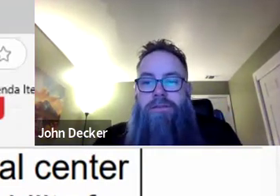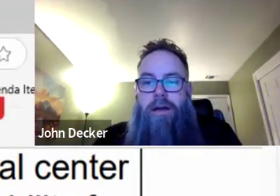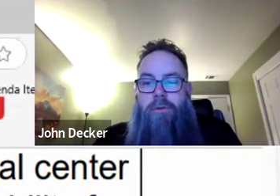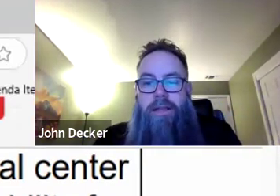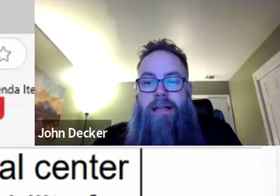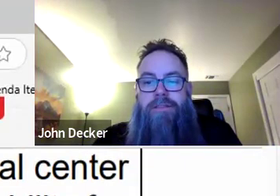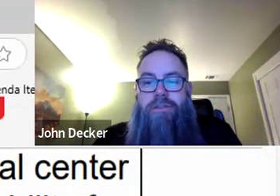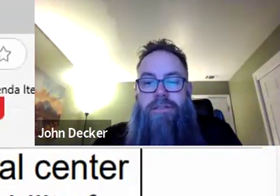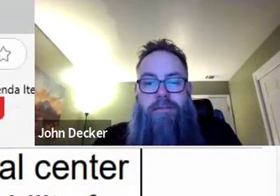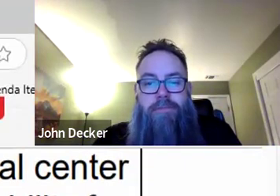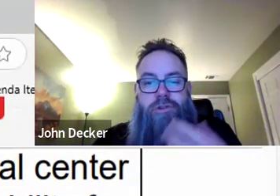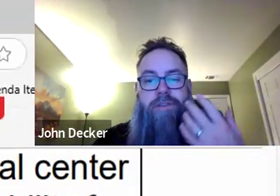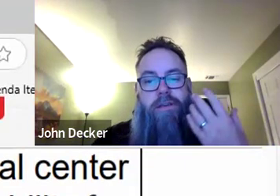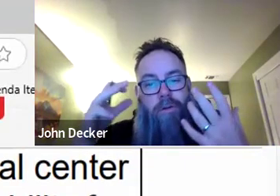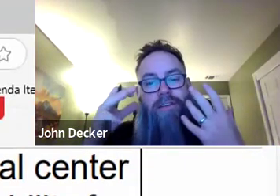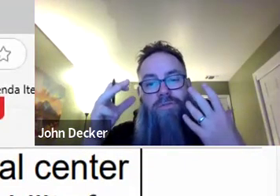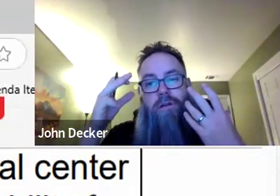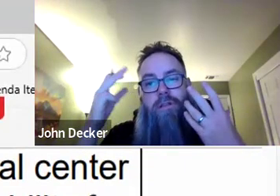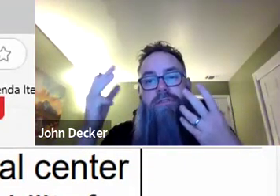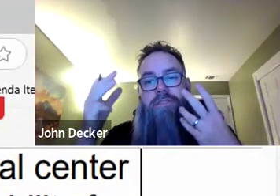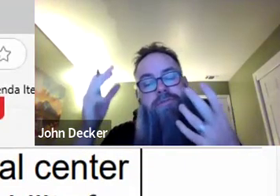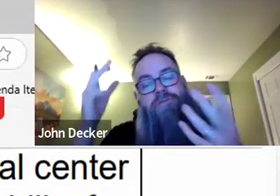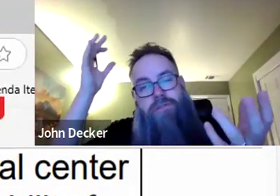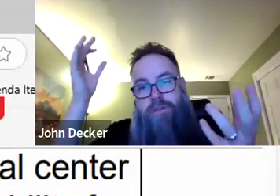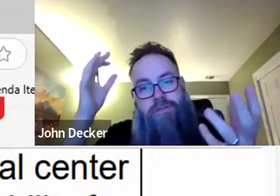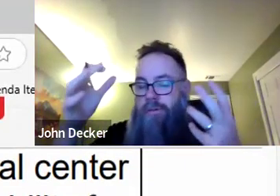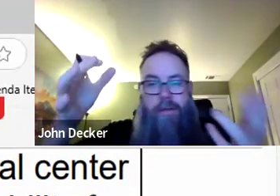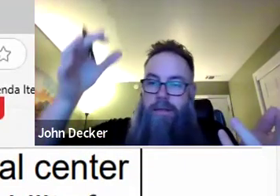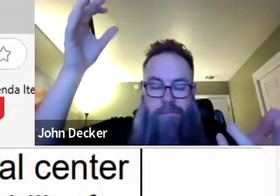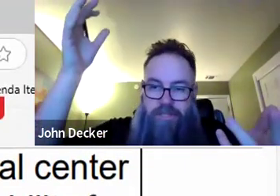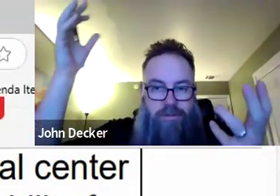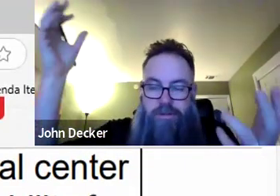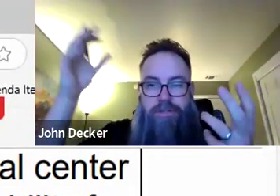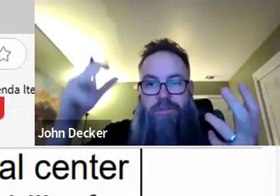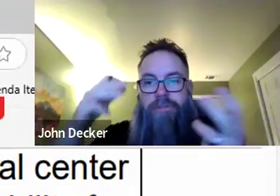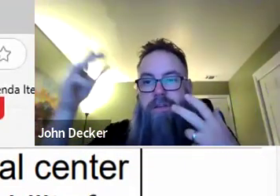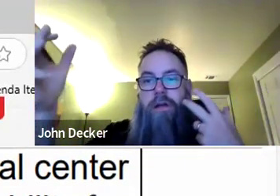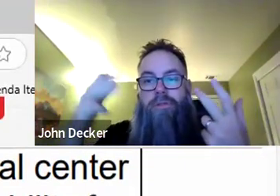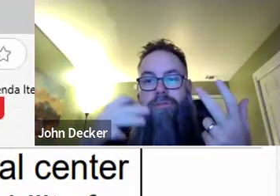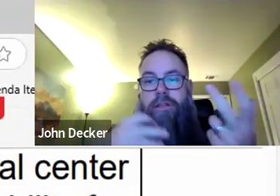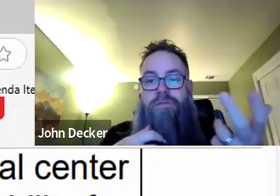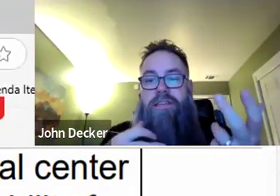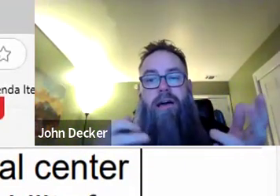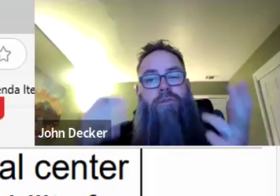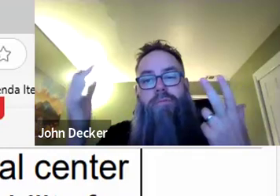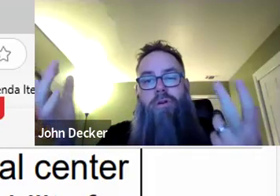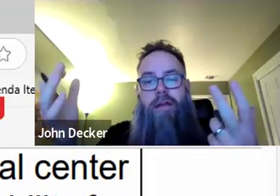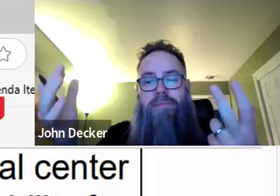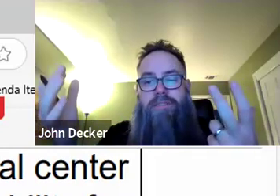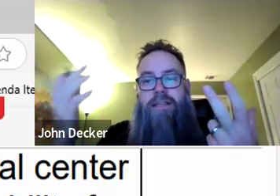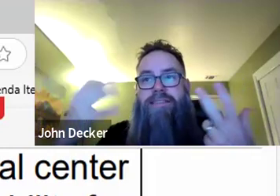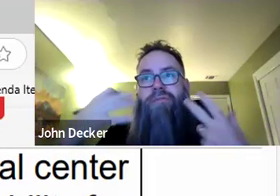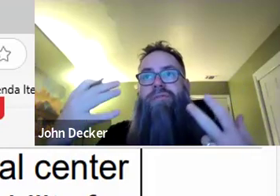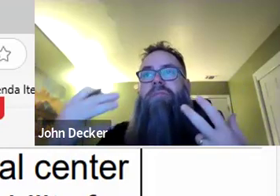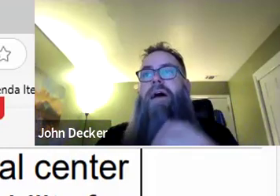that work in Helen's unit, sometimes you have to interact with our clinical staff. Jordan's unit too, Michelle's unit too. You have to interact with clinical staff on